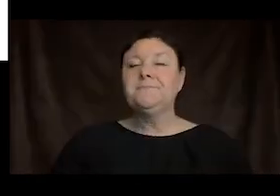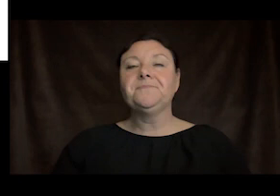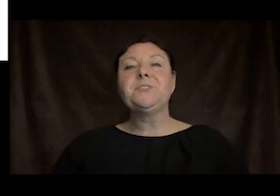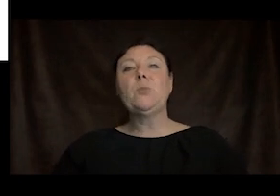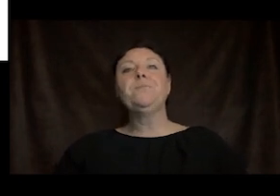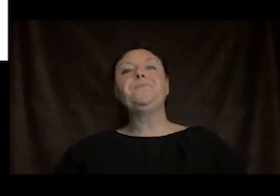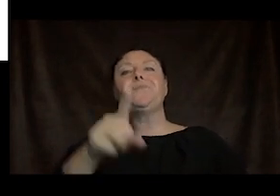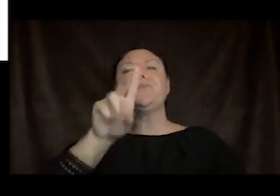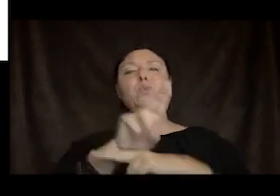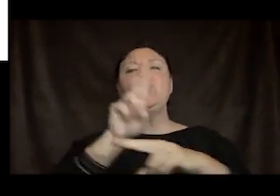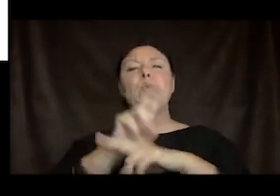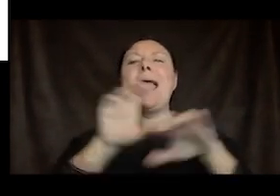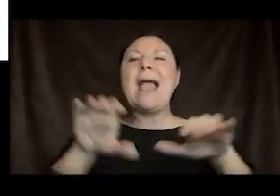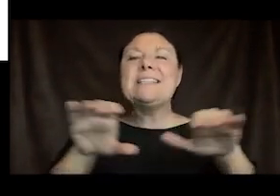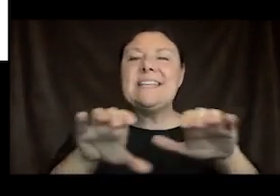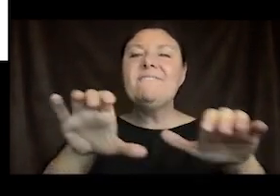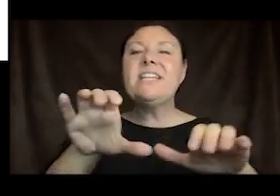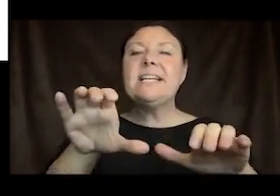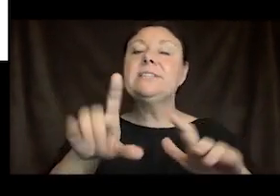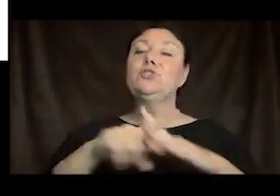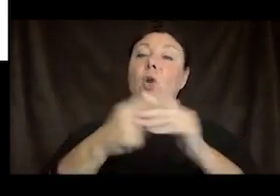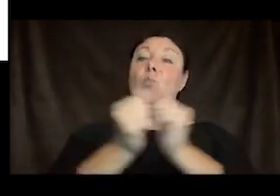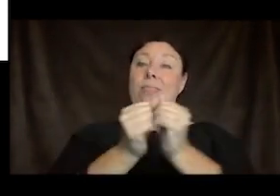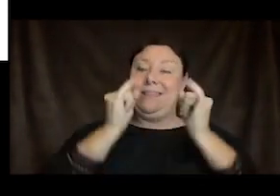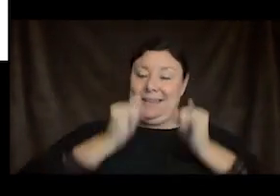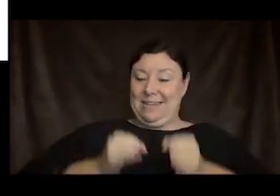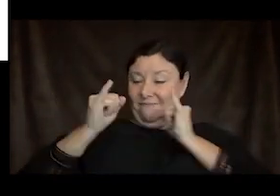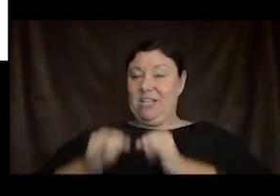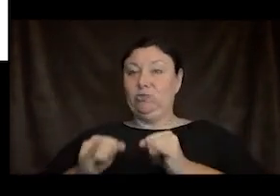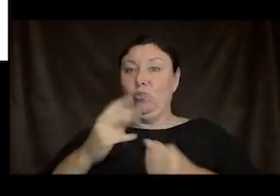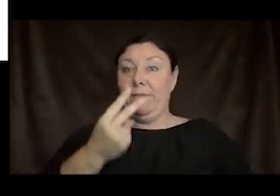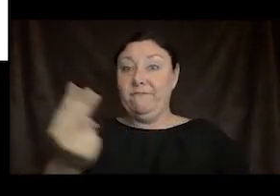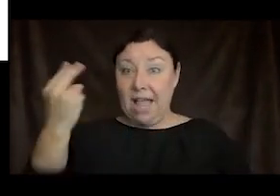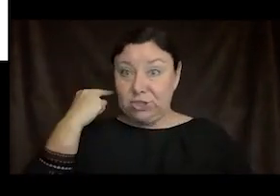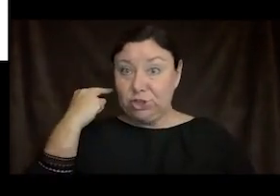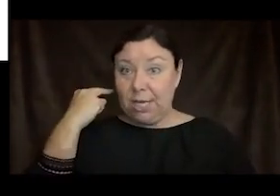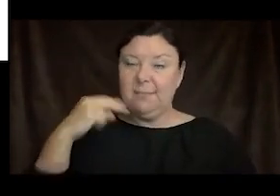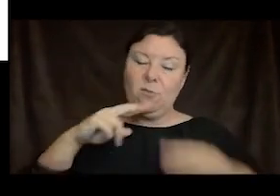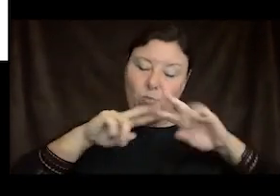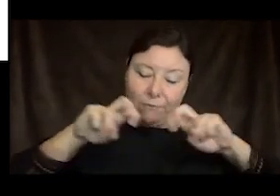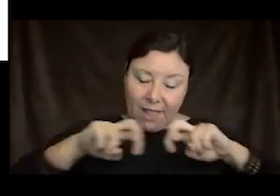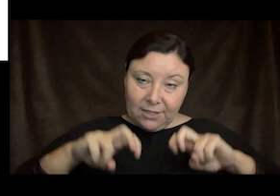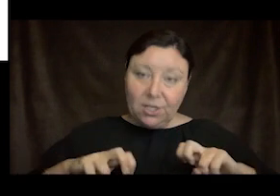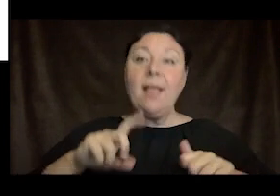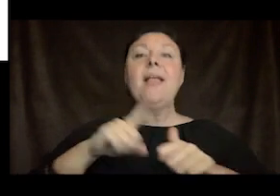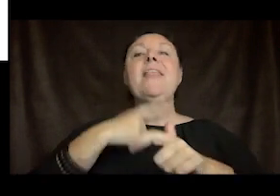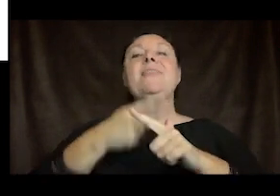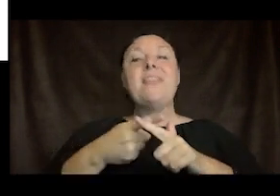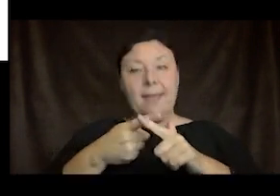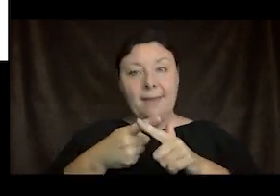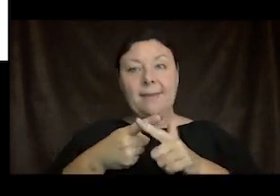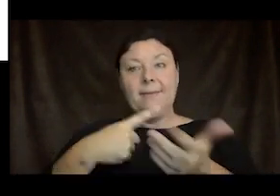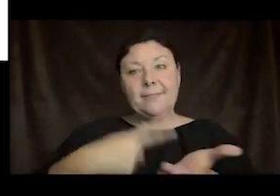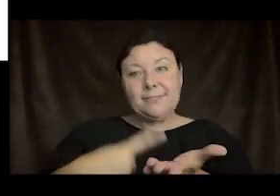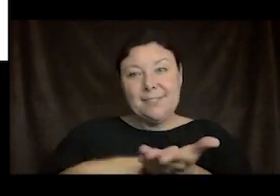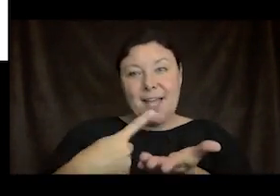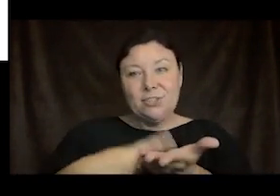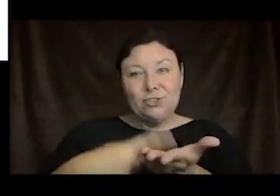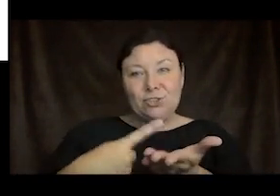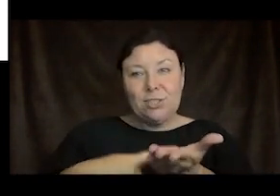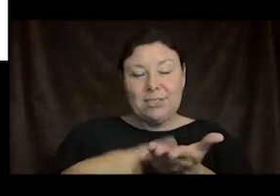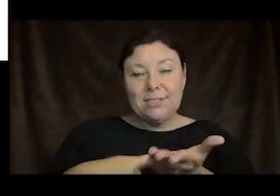Using activities that start from individual reflection and then to discussion and of communities